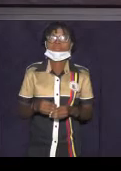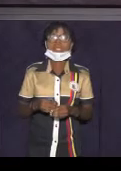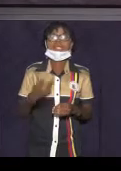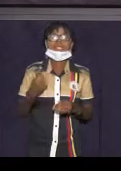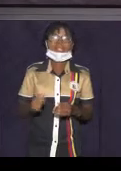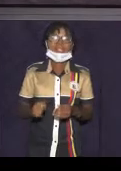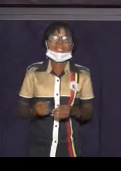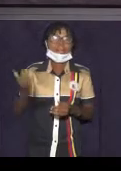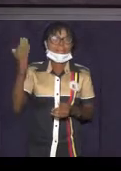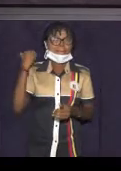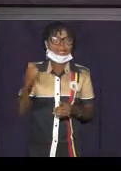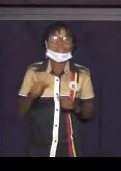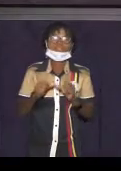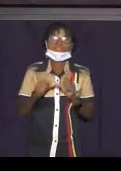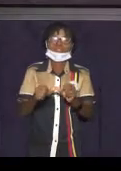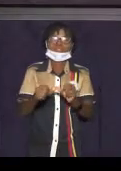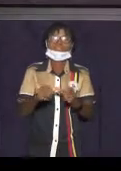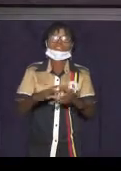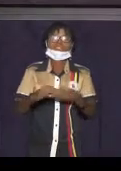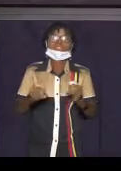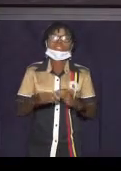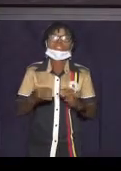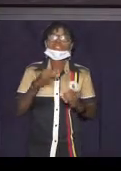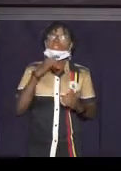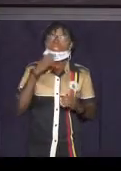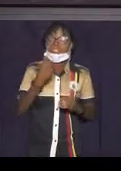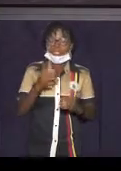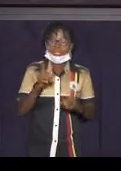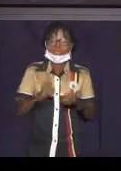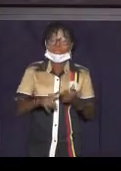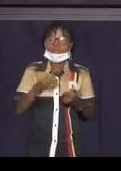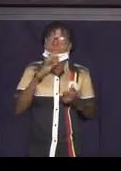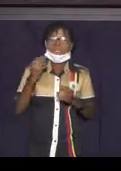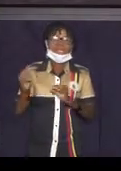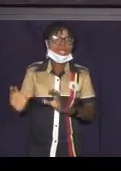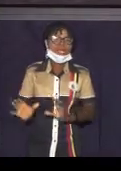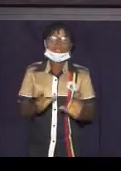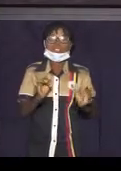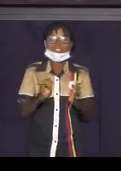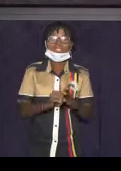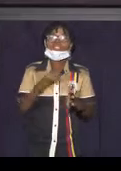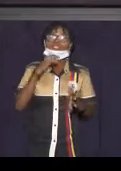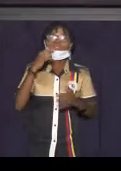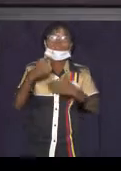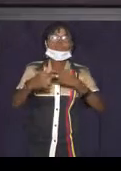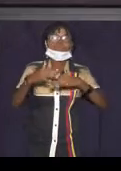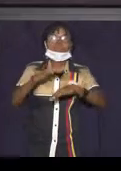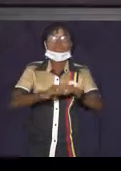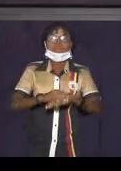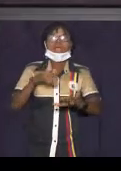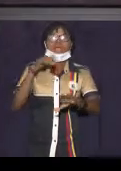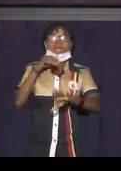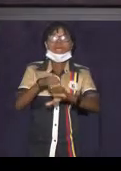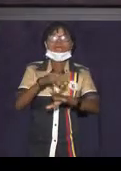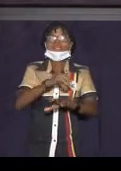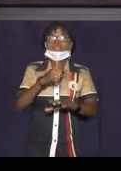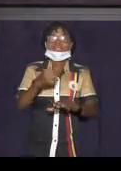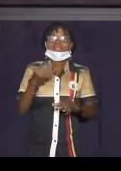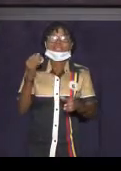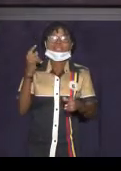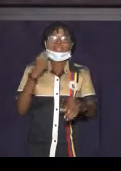The past continuous tense refers to an action that was going on at a time when another thing